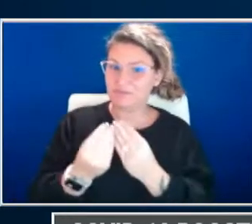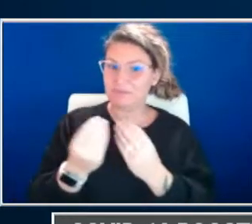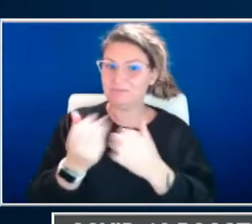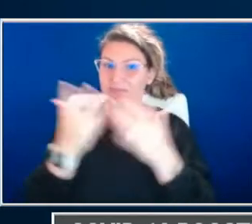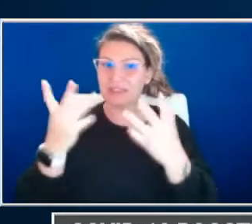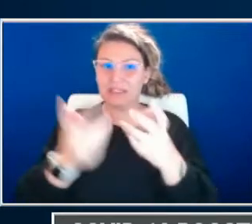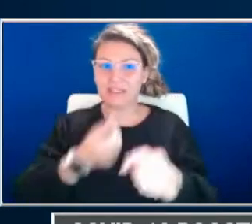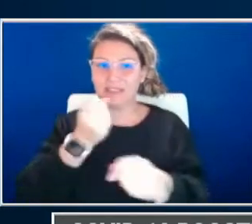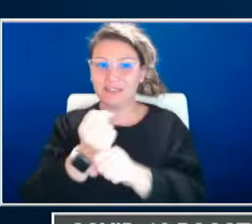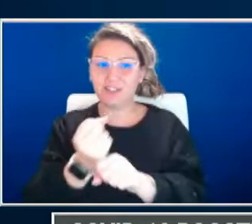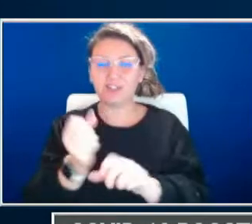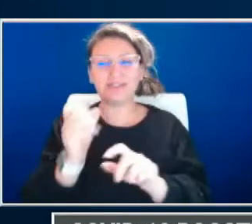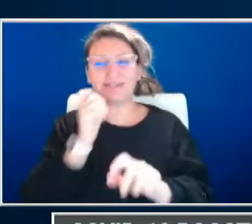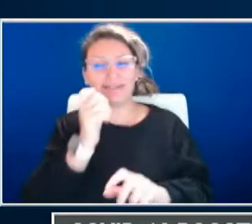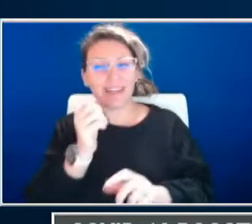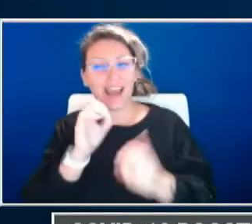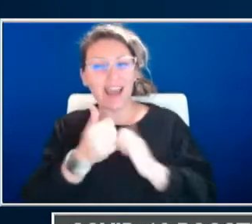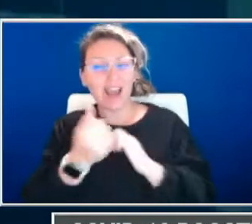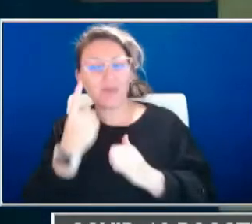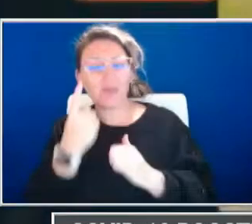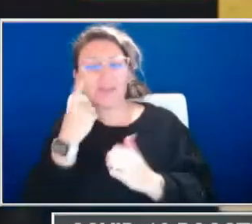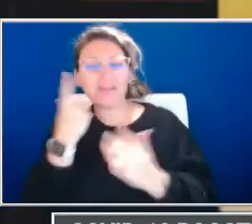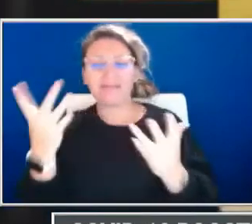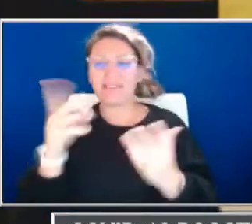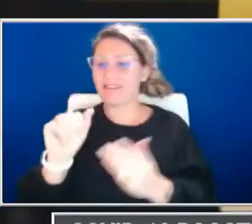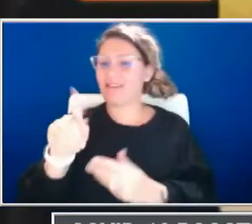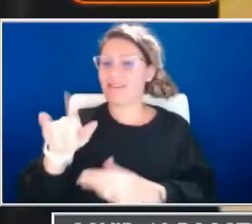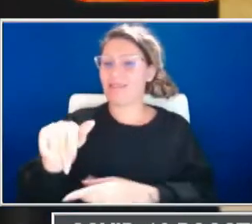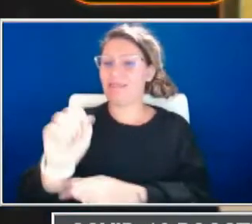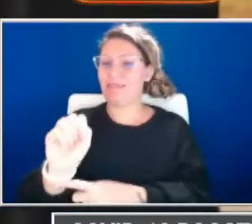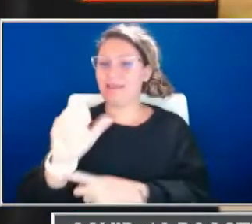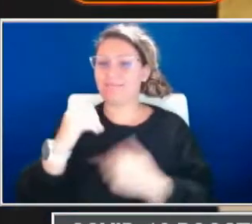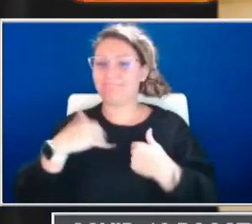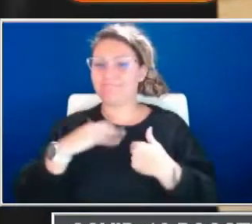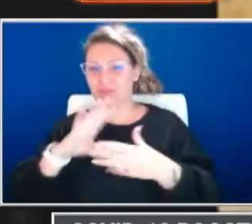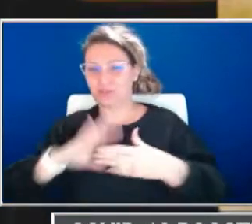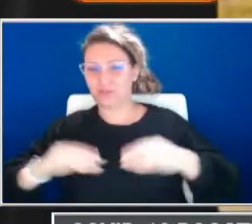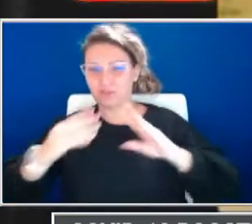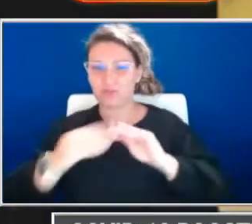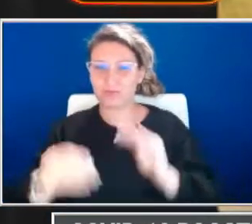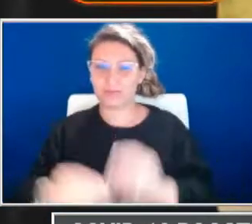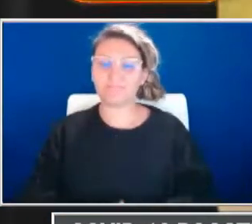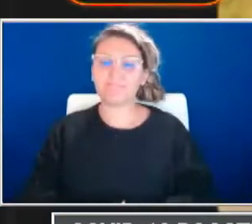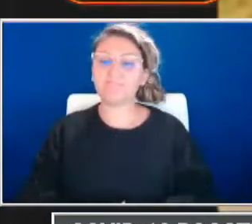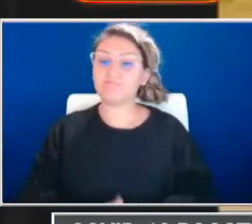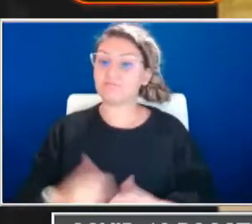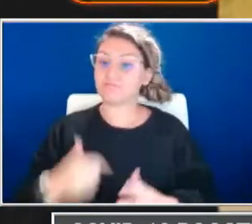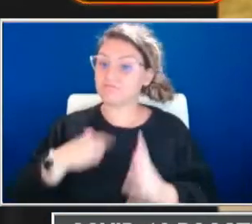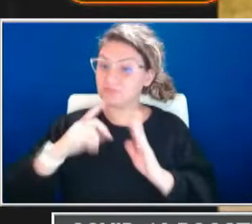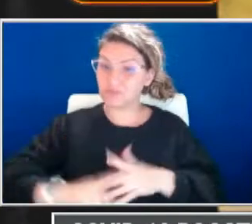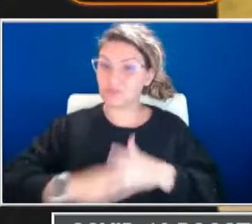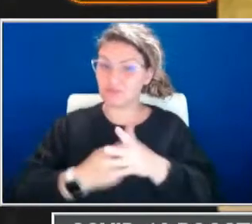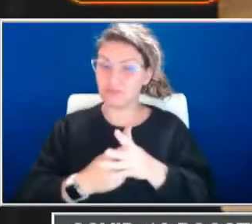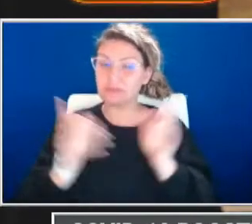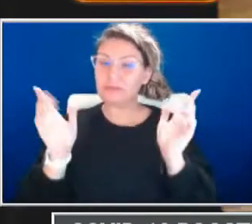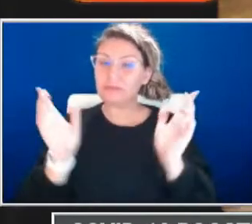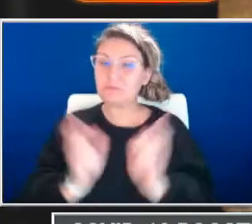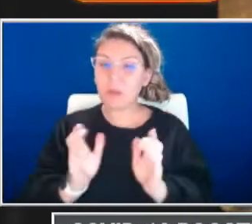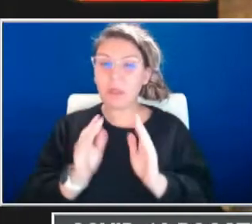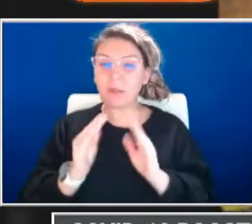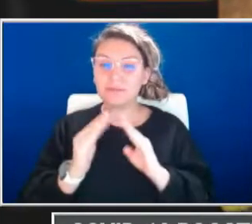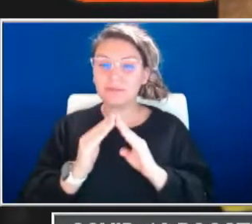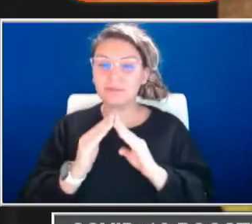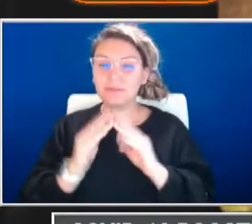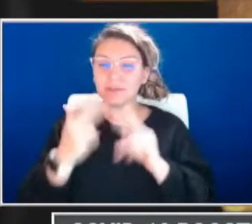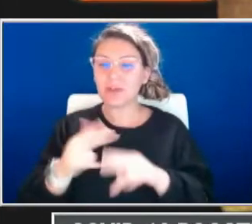might think. Alexis Del Cid has that story. I'm originally from a small town called Walnut, Kansas, which